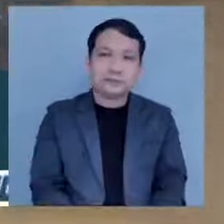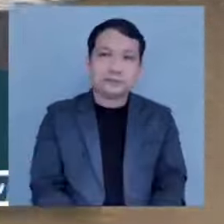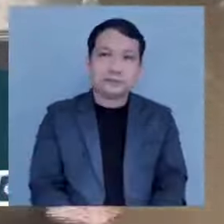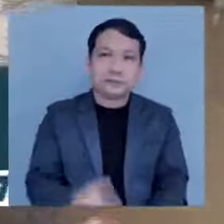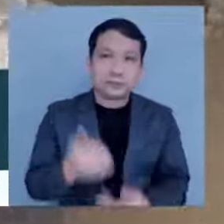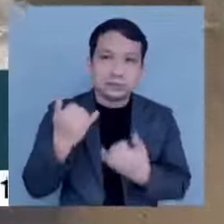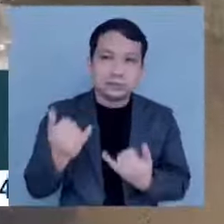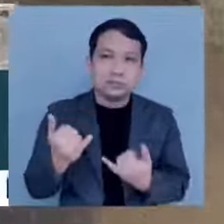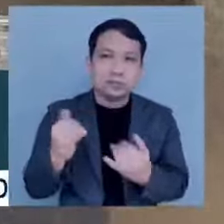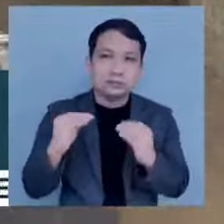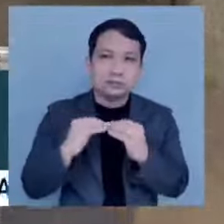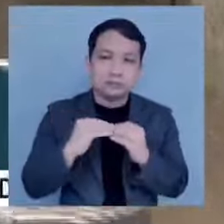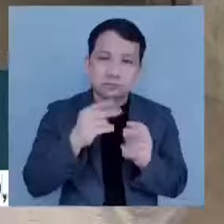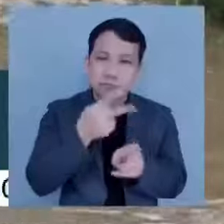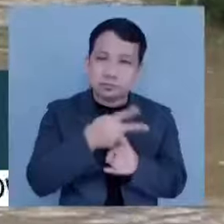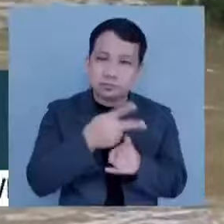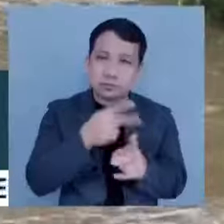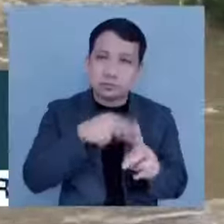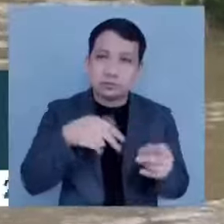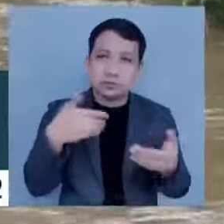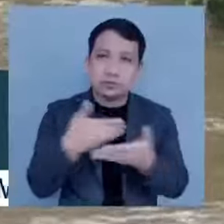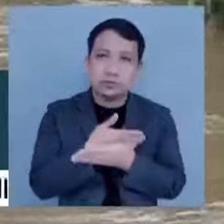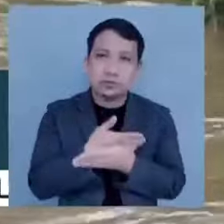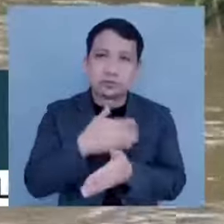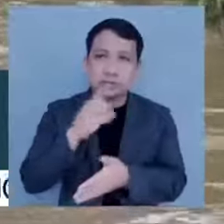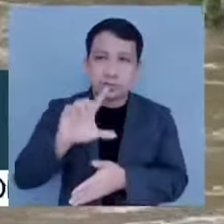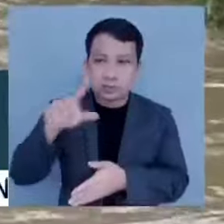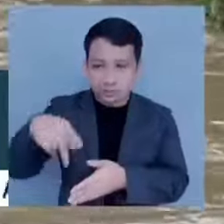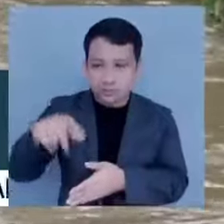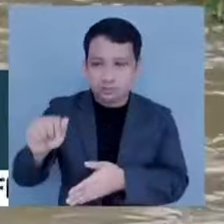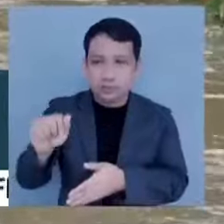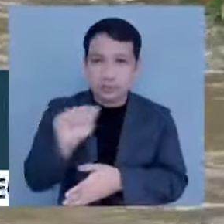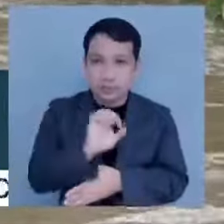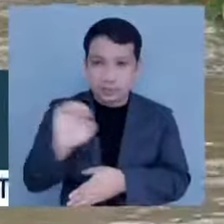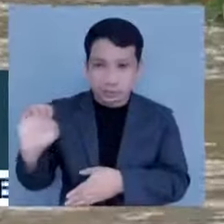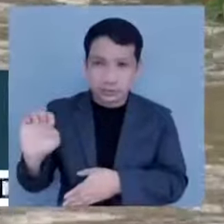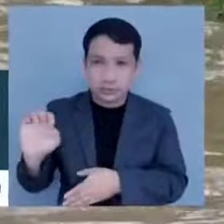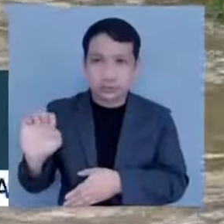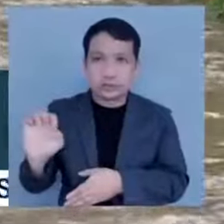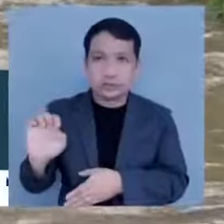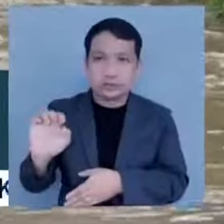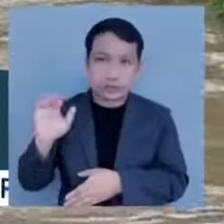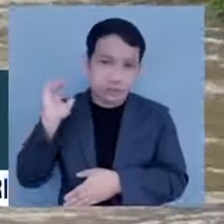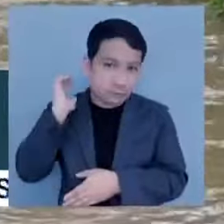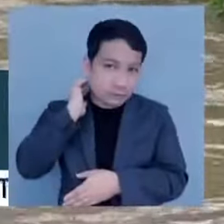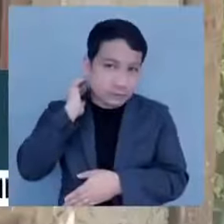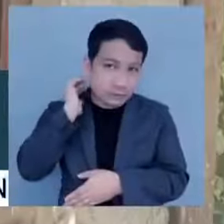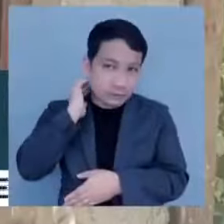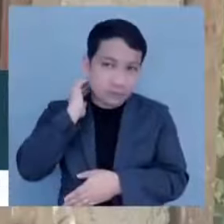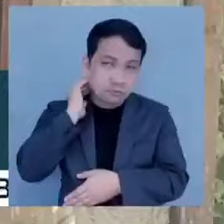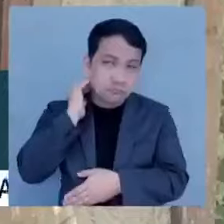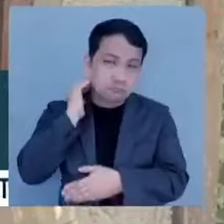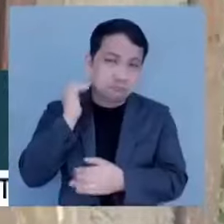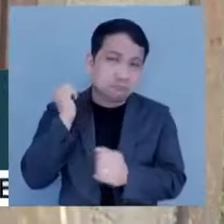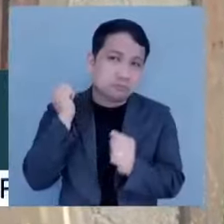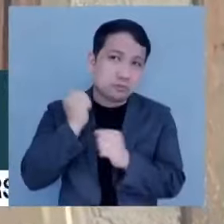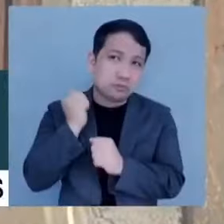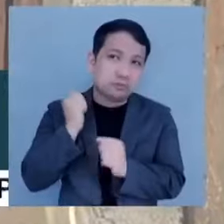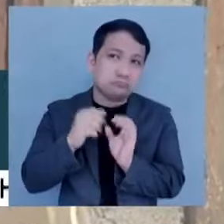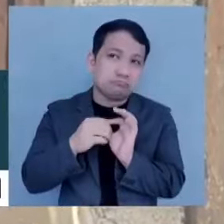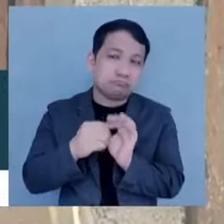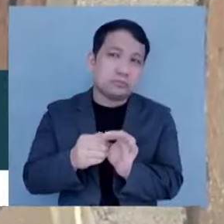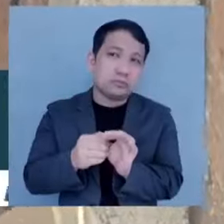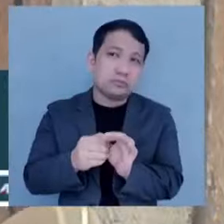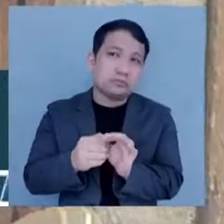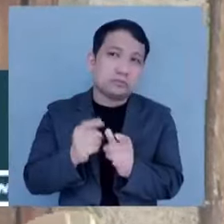are monitoring this new low pressure area in the eastern seaboard of Mindanao. Hopefully it dissipates, but if not, then we have